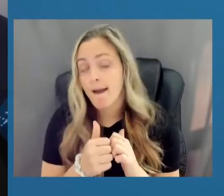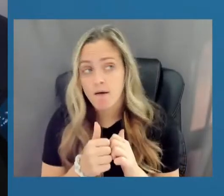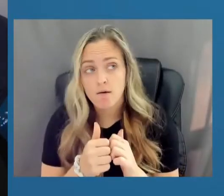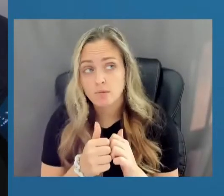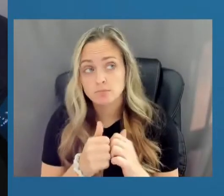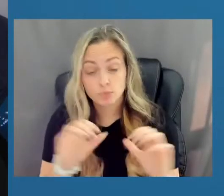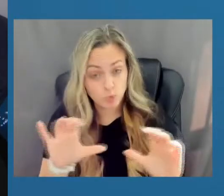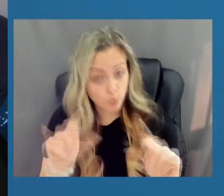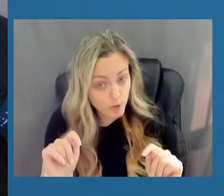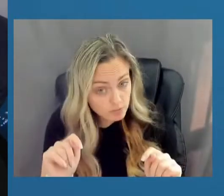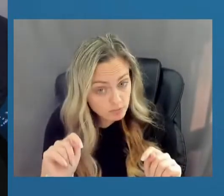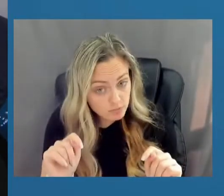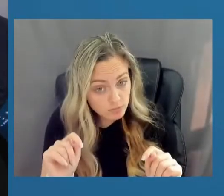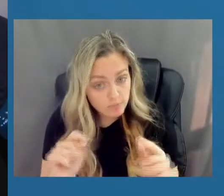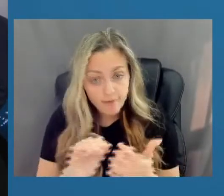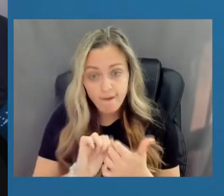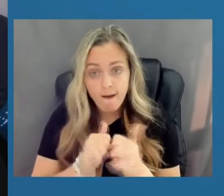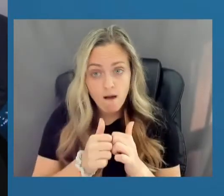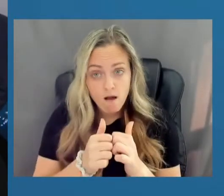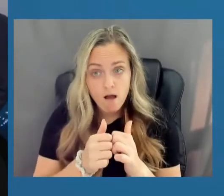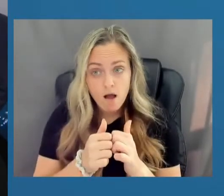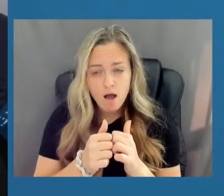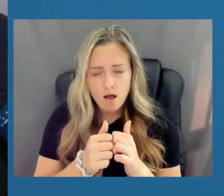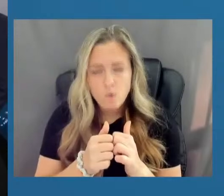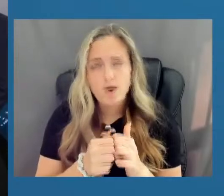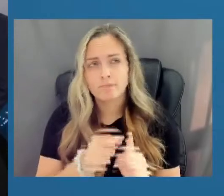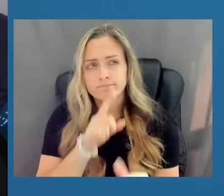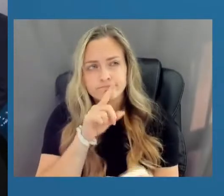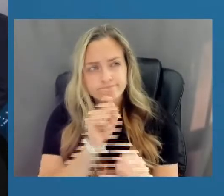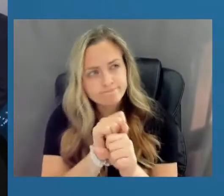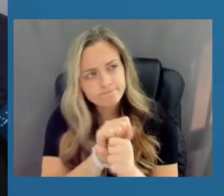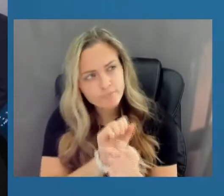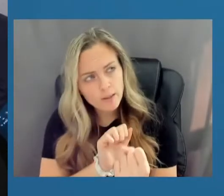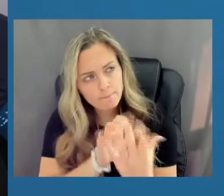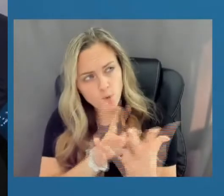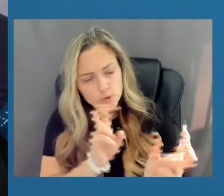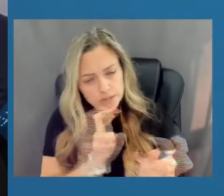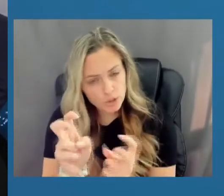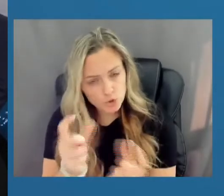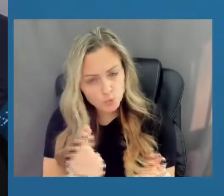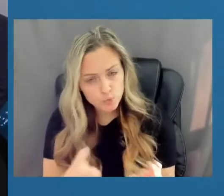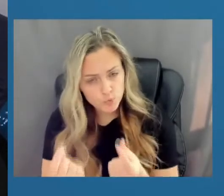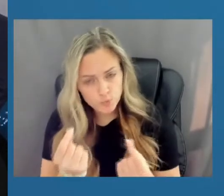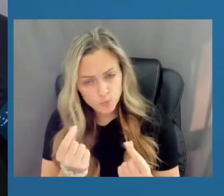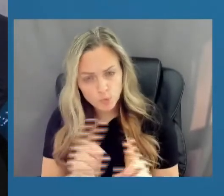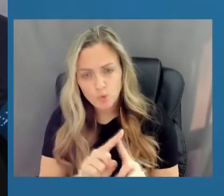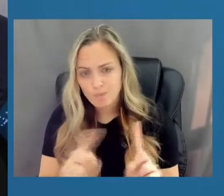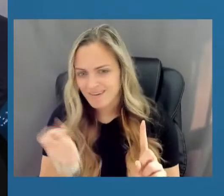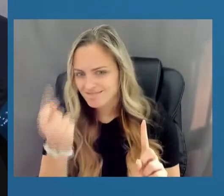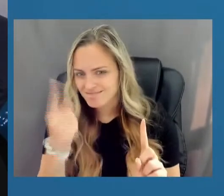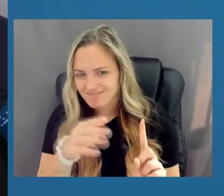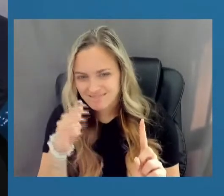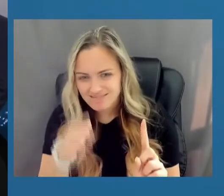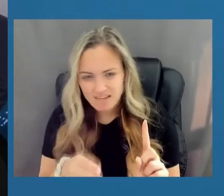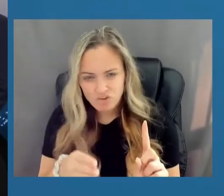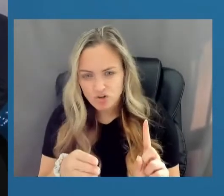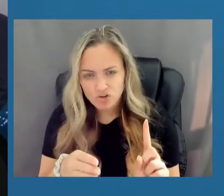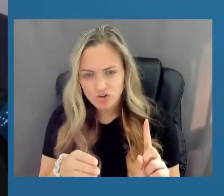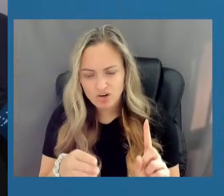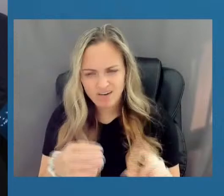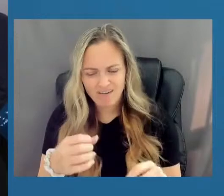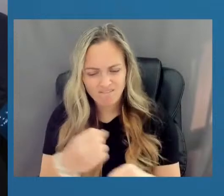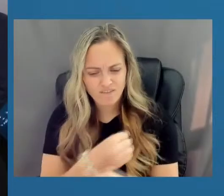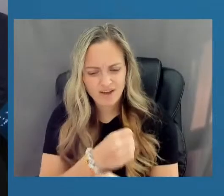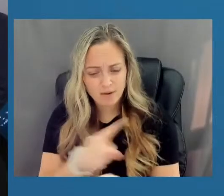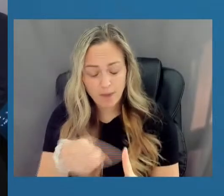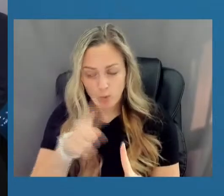it, how we can holistically approach the issues, but there is never a fight about